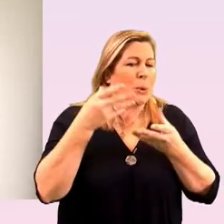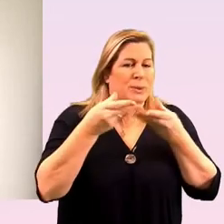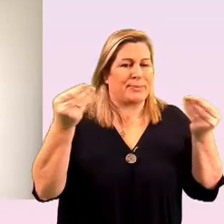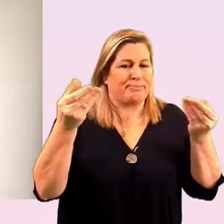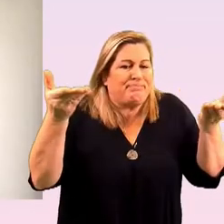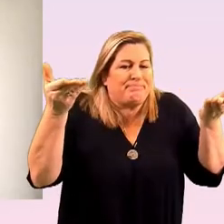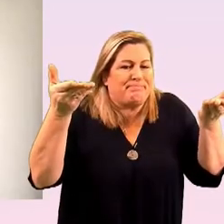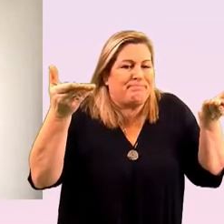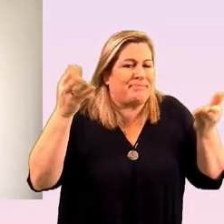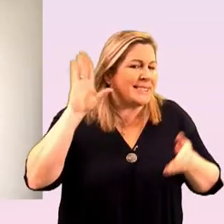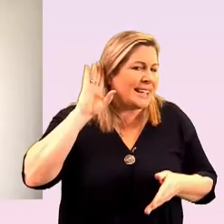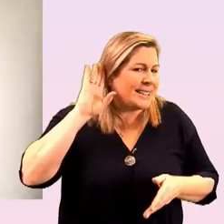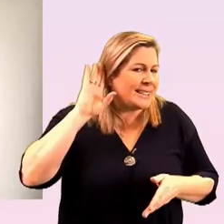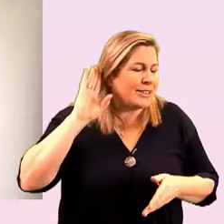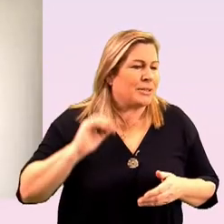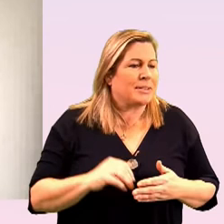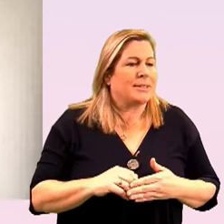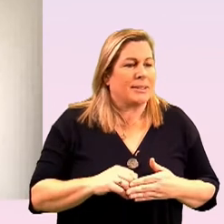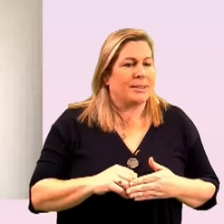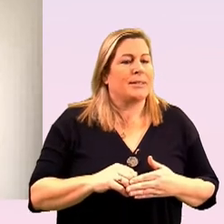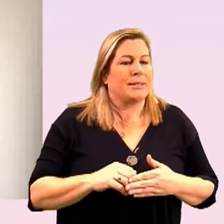staff networks? We'll start with Francis, I guess.